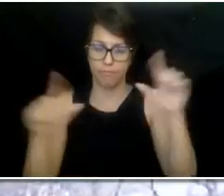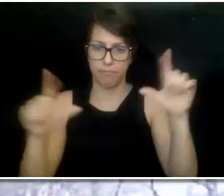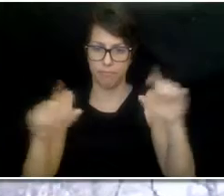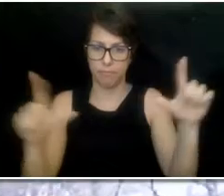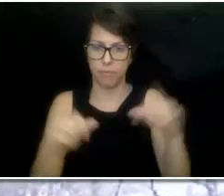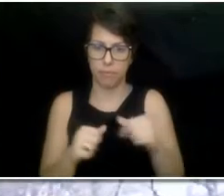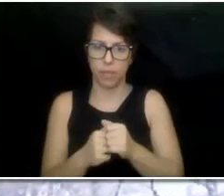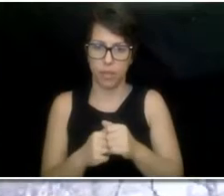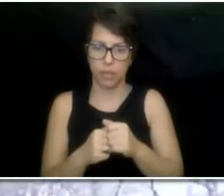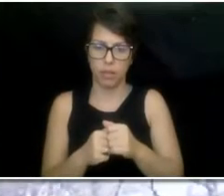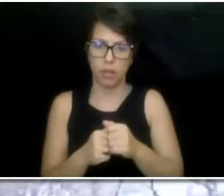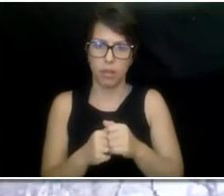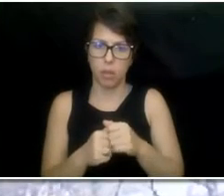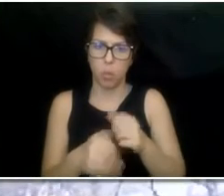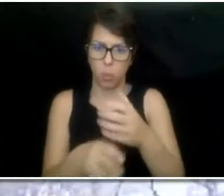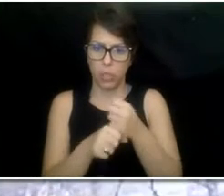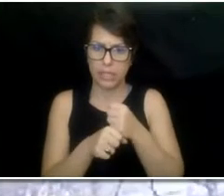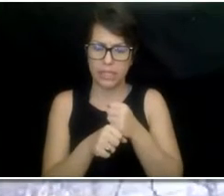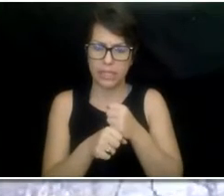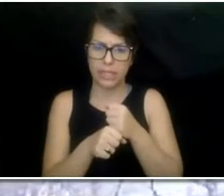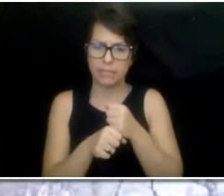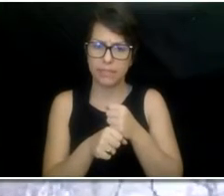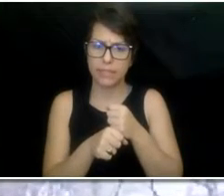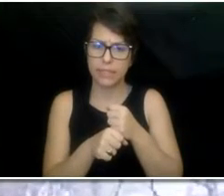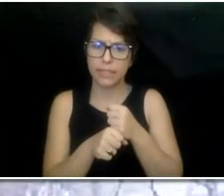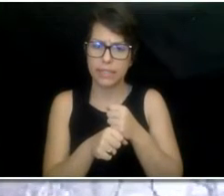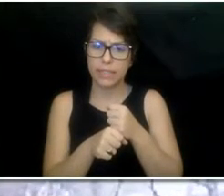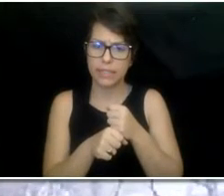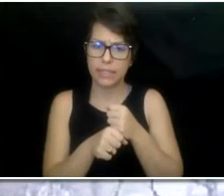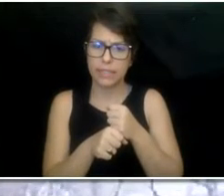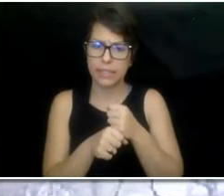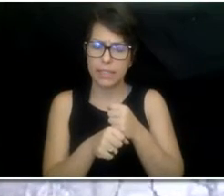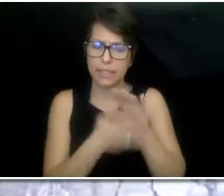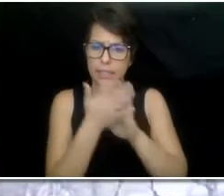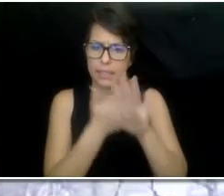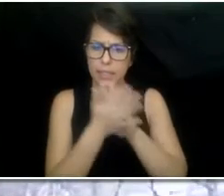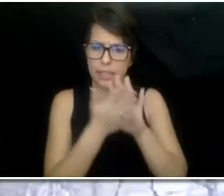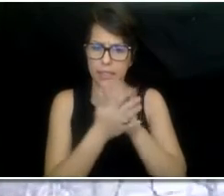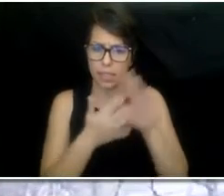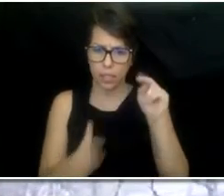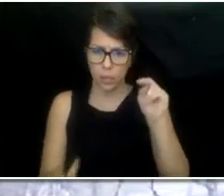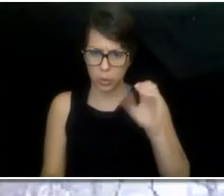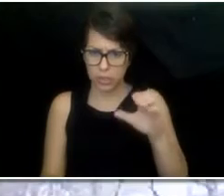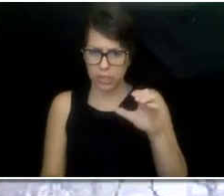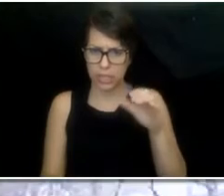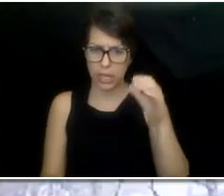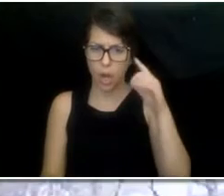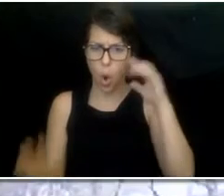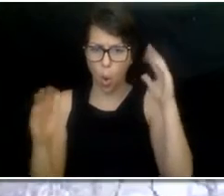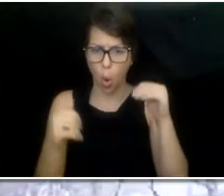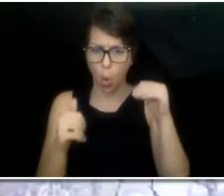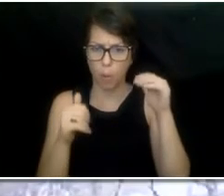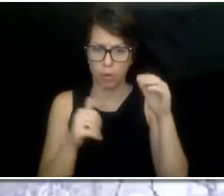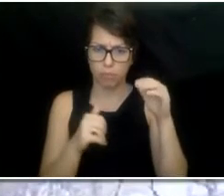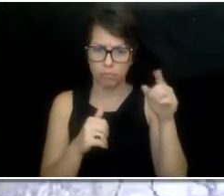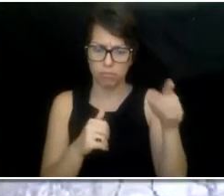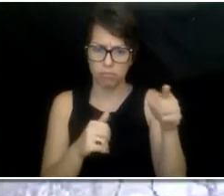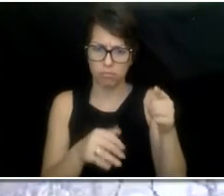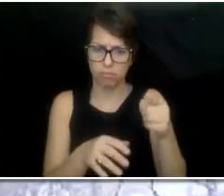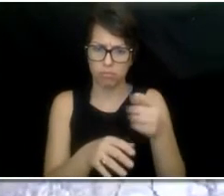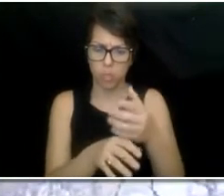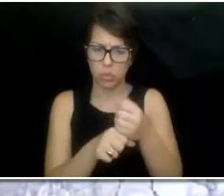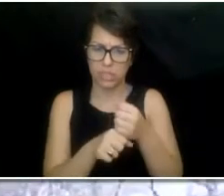to both NYC hope and the hotline nbv has also partnered with first lady sh